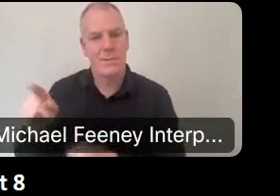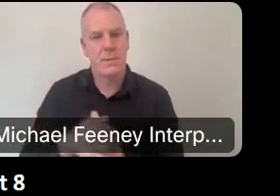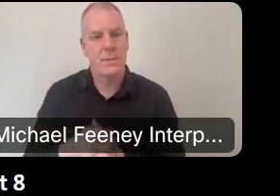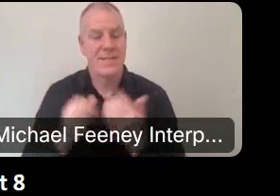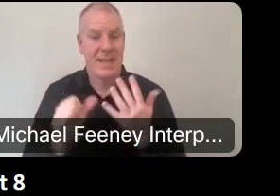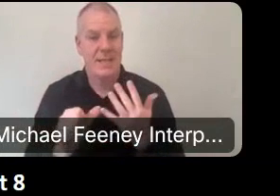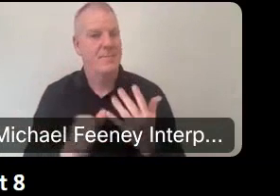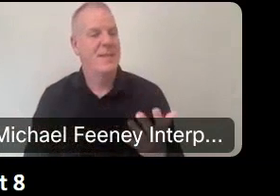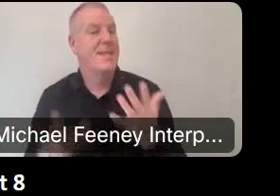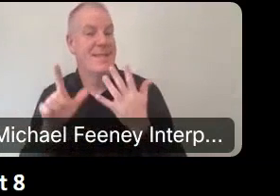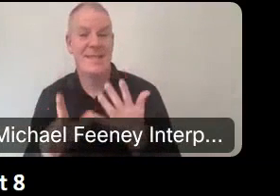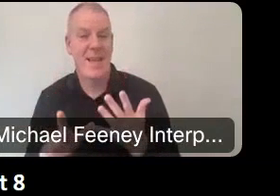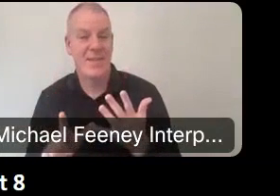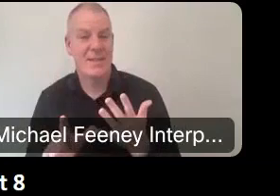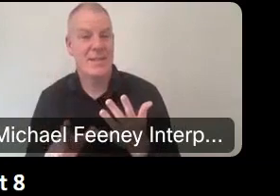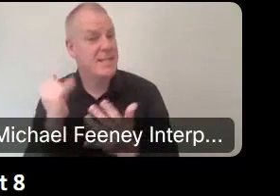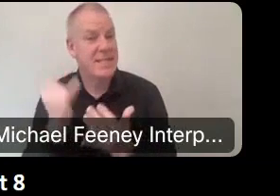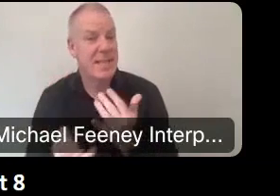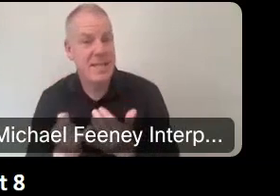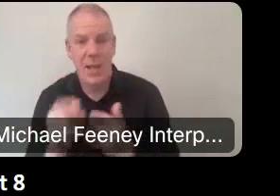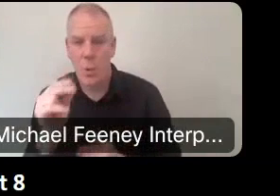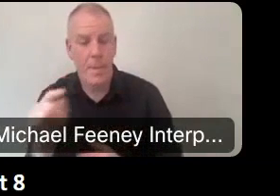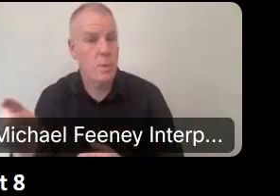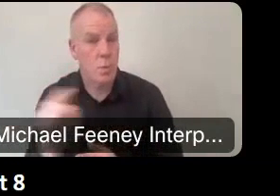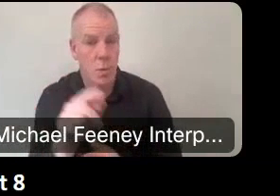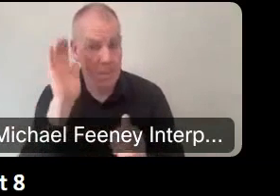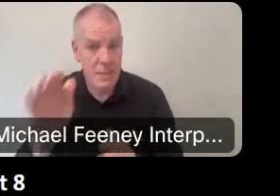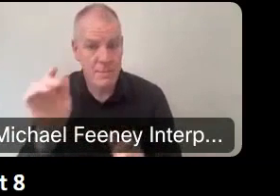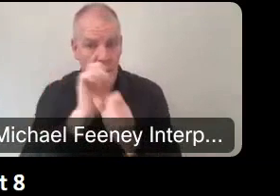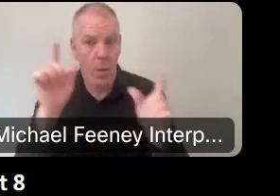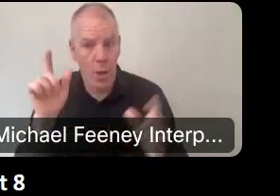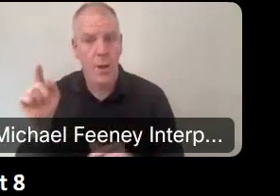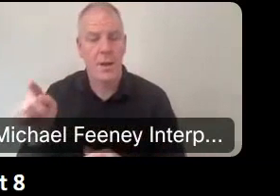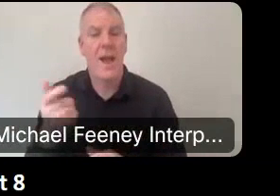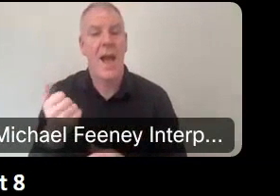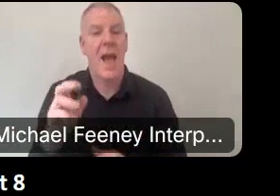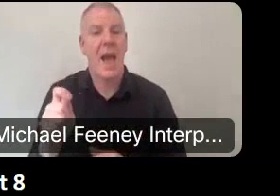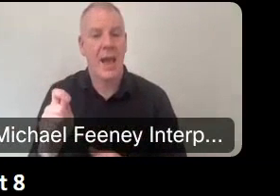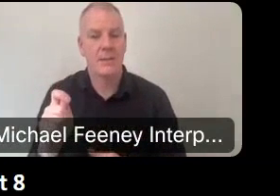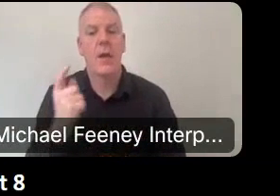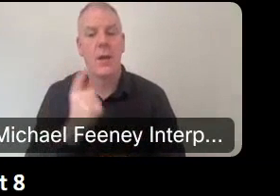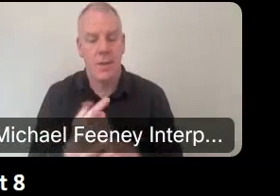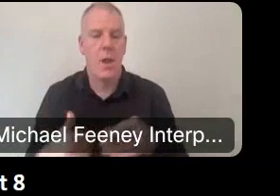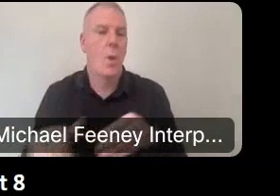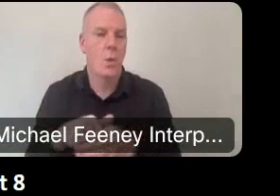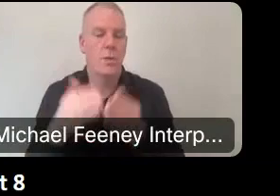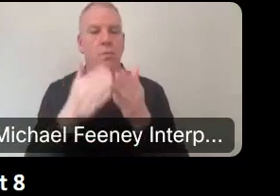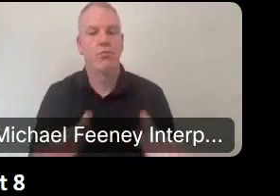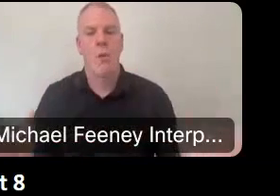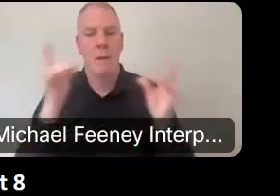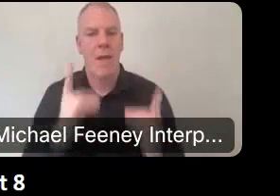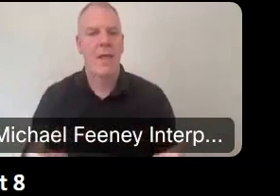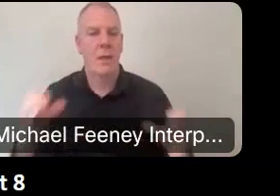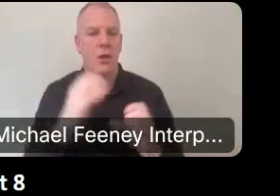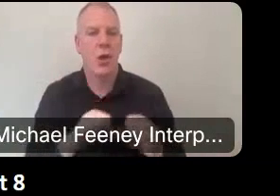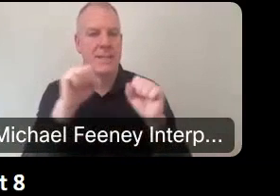go into it in a lot of detail, but just so that everybody is aware, the Act obviously covers the wider healthcare system.